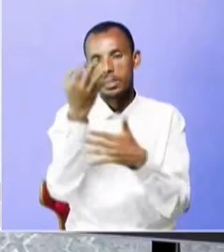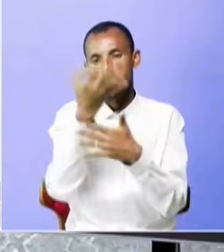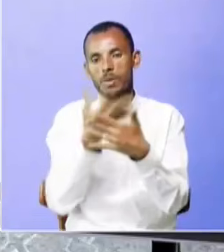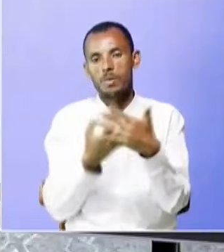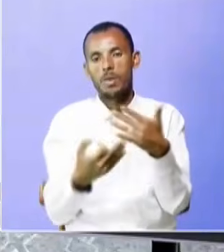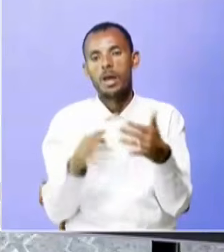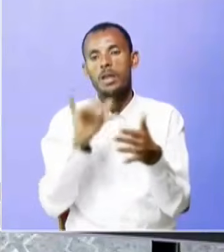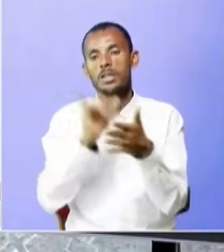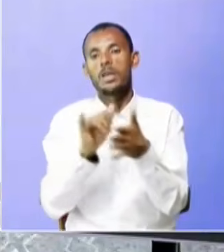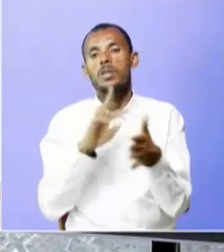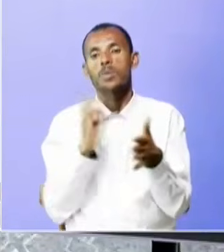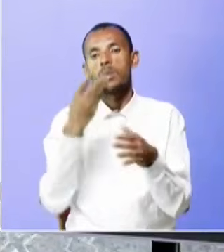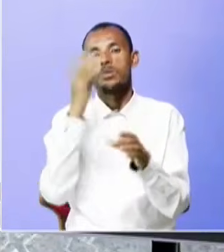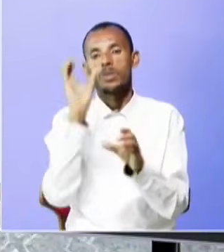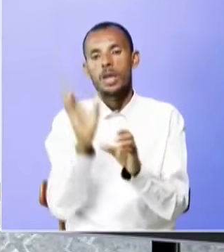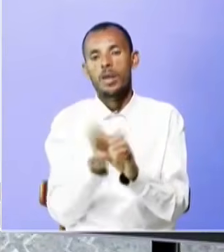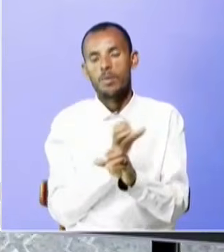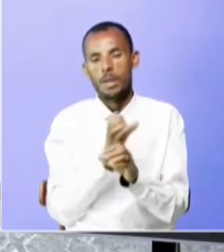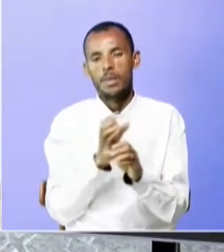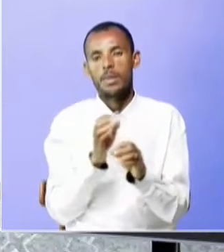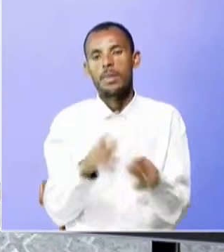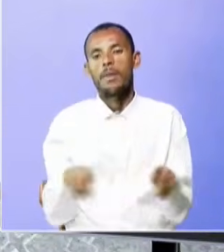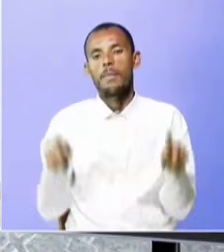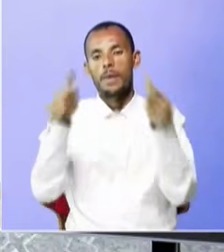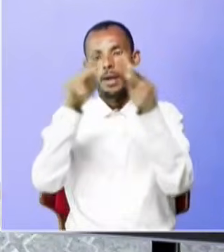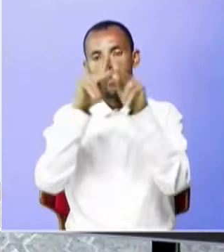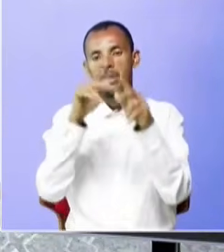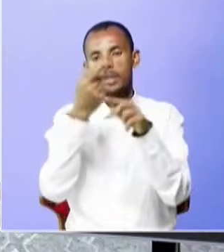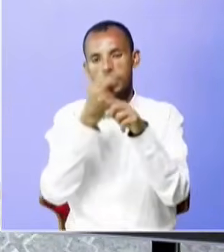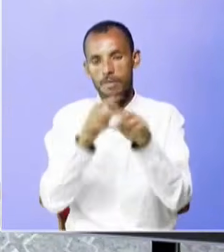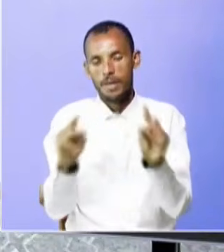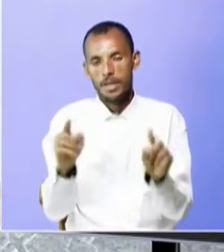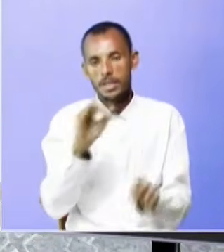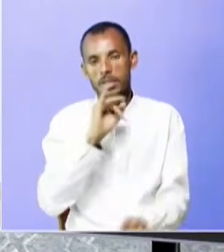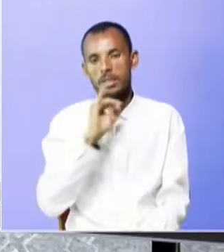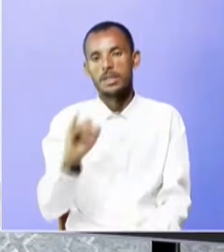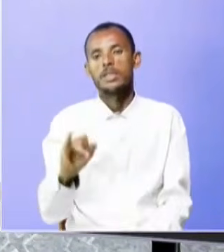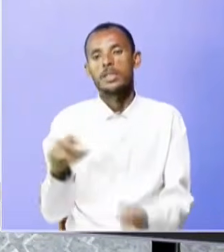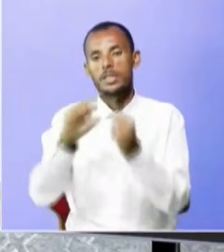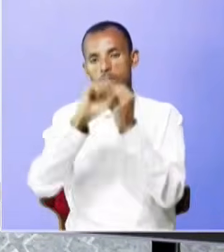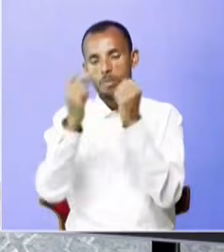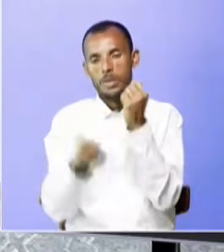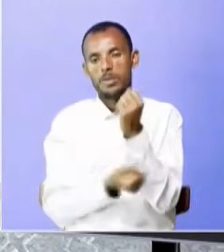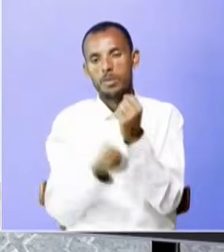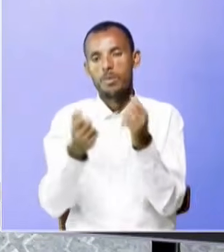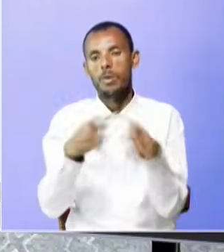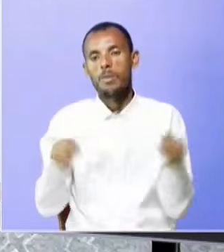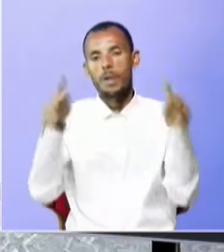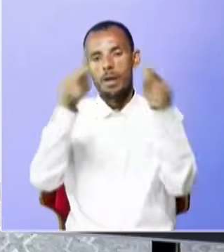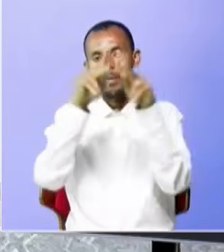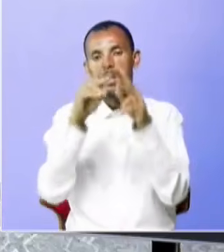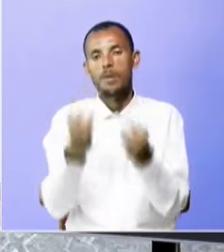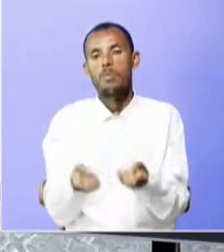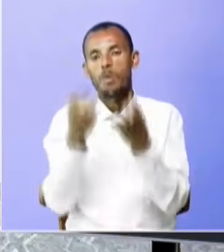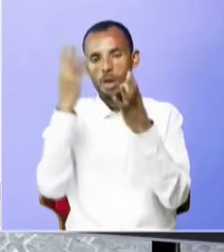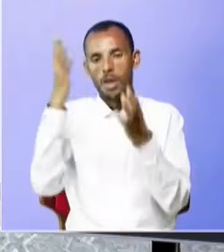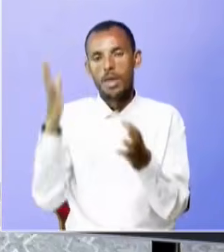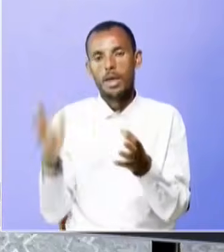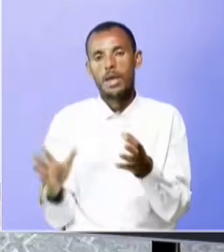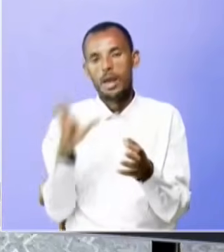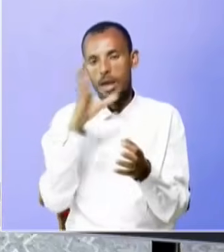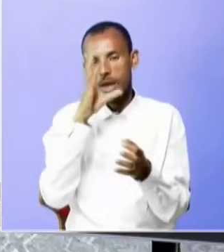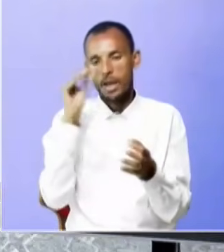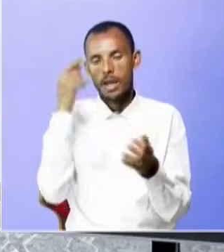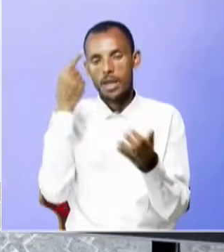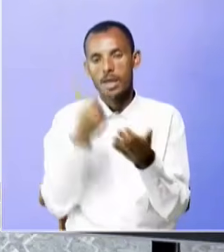that we used to calculate the pyramid. The difference is the base of a pyramid is polygonal, and